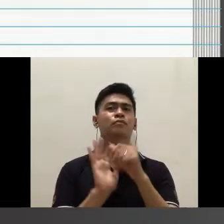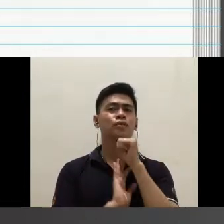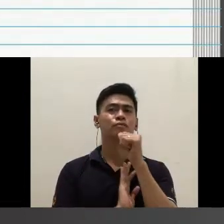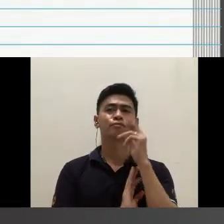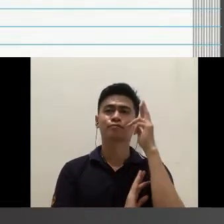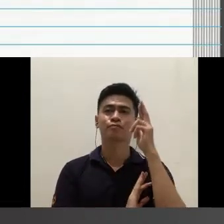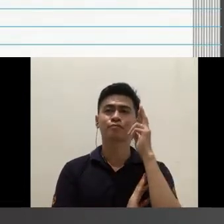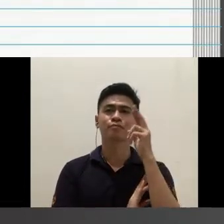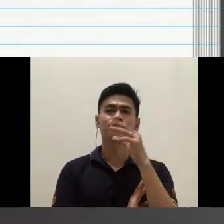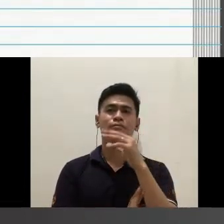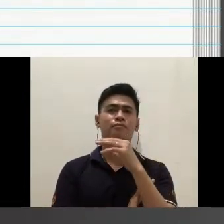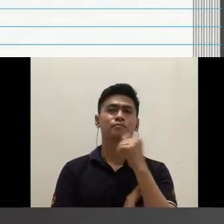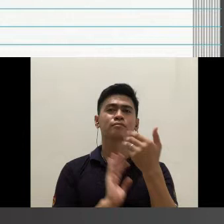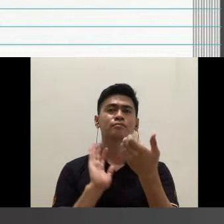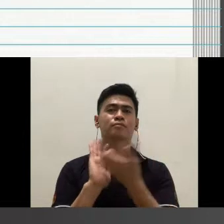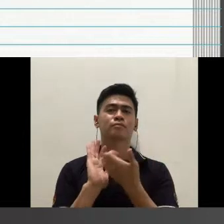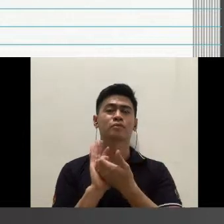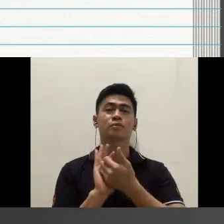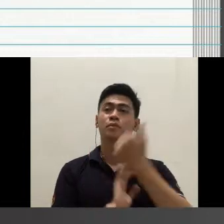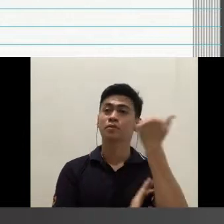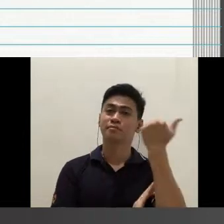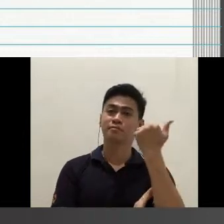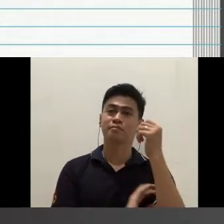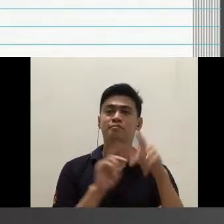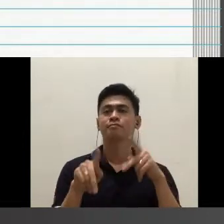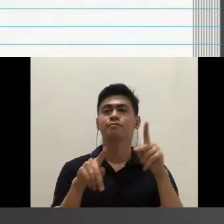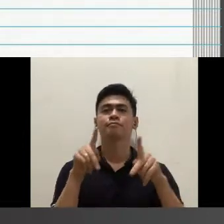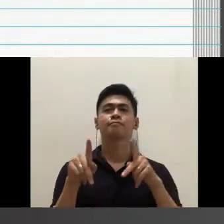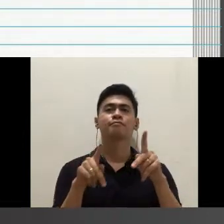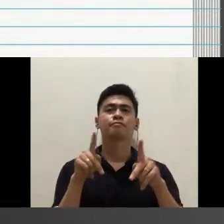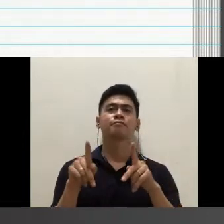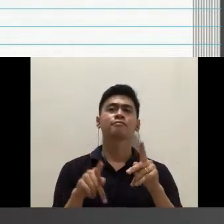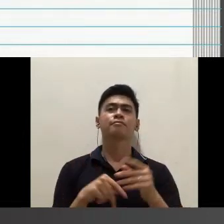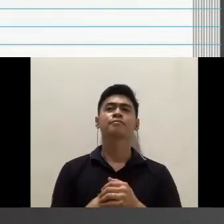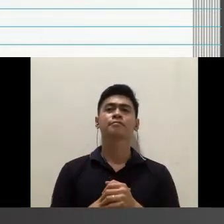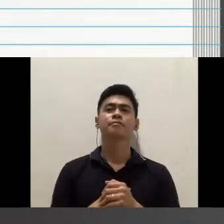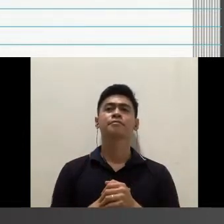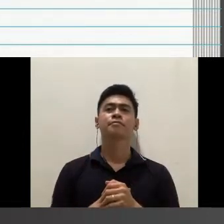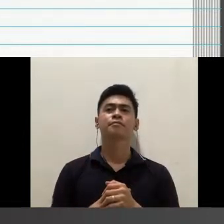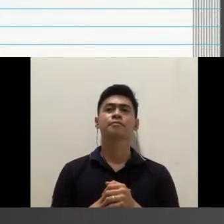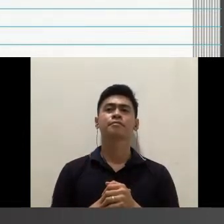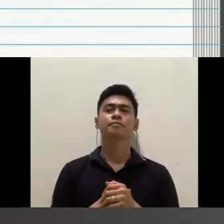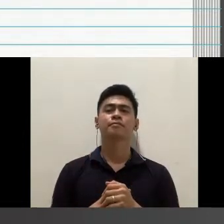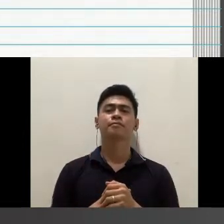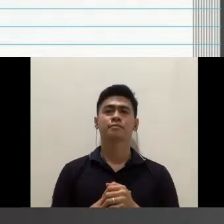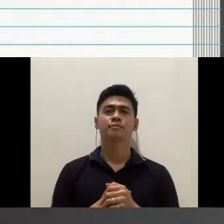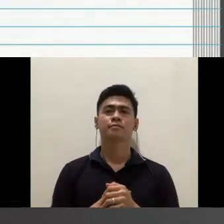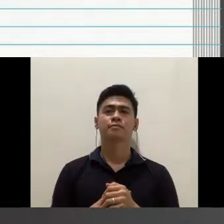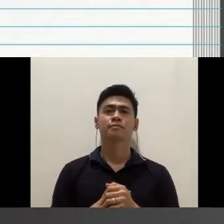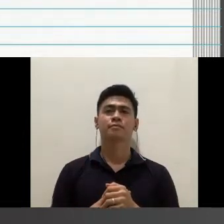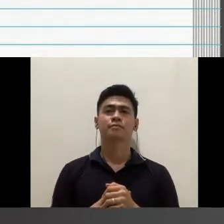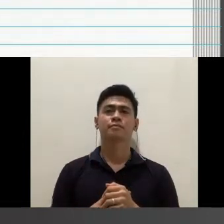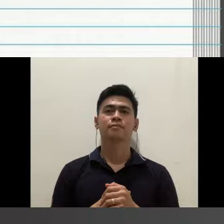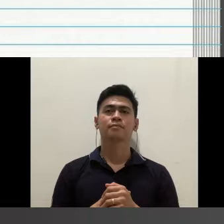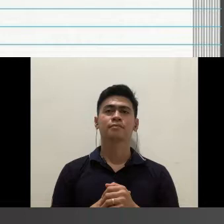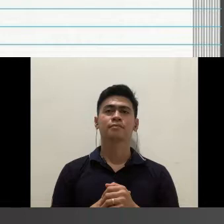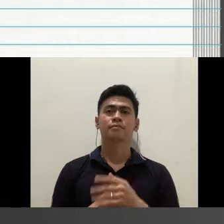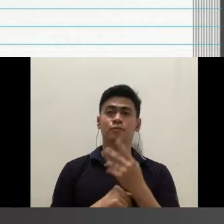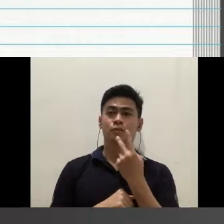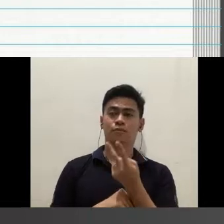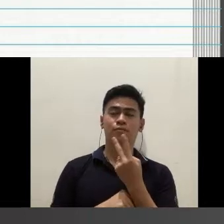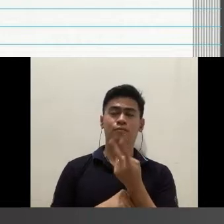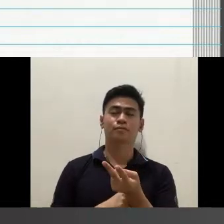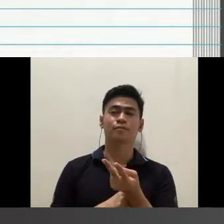hook. Hook is a statement that could get the attention of the readers. The introductory